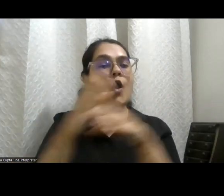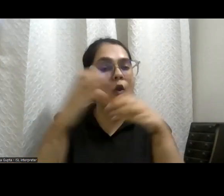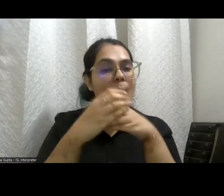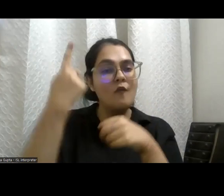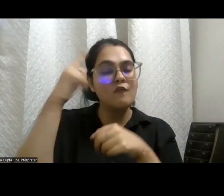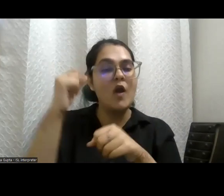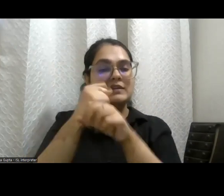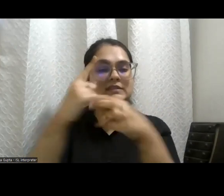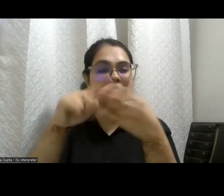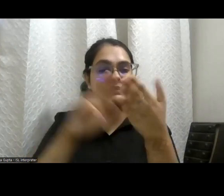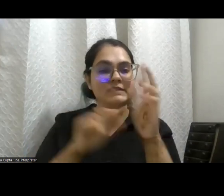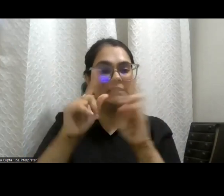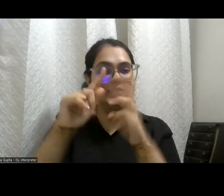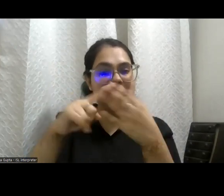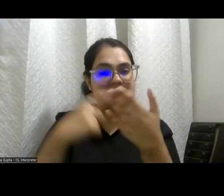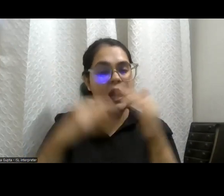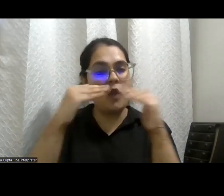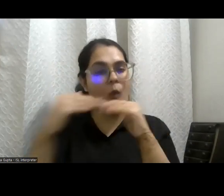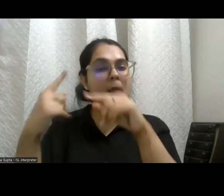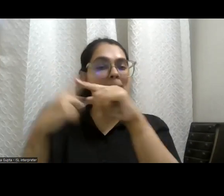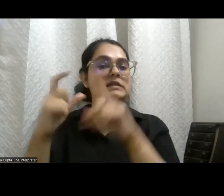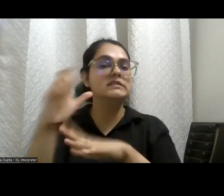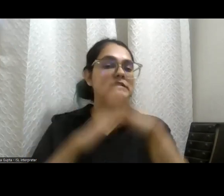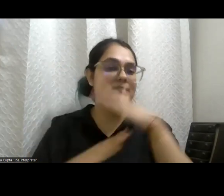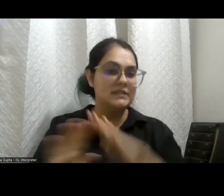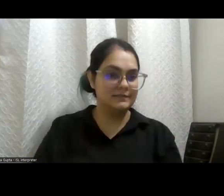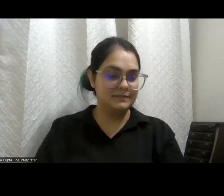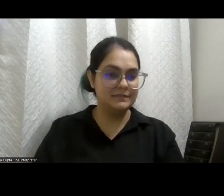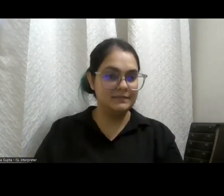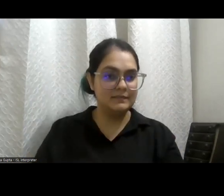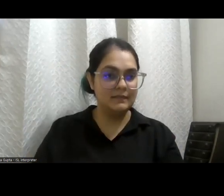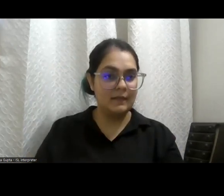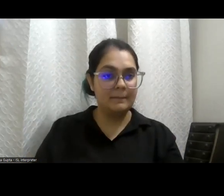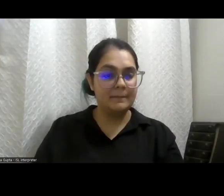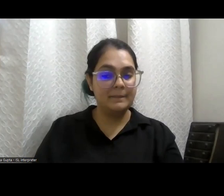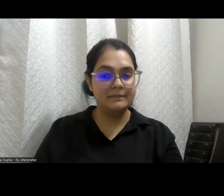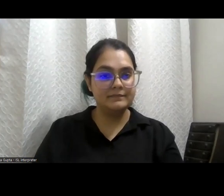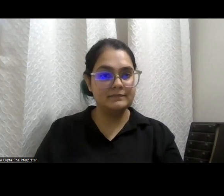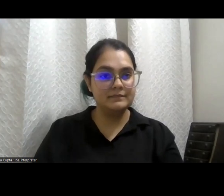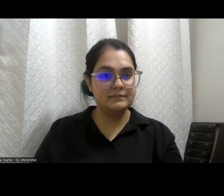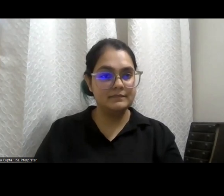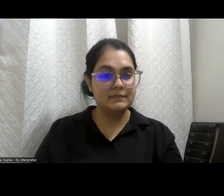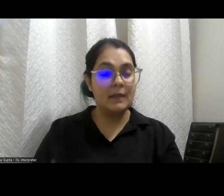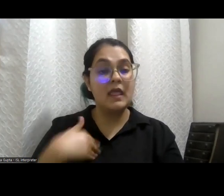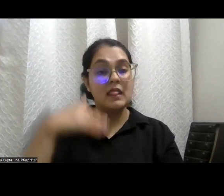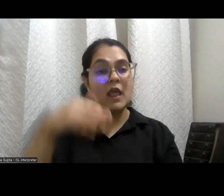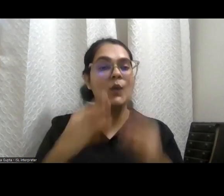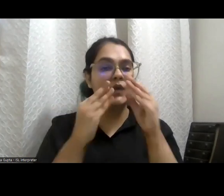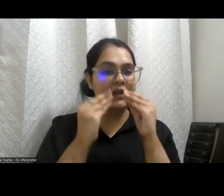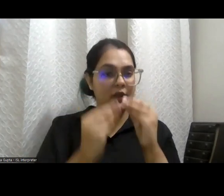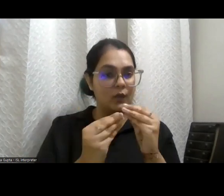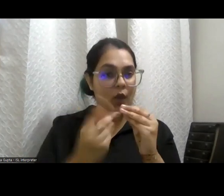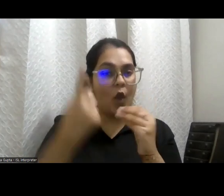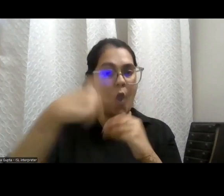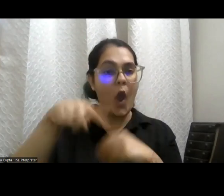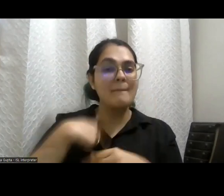equality and disability. So with further ado, I would request everyone to switch on